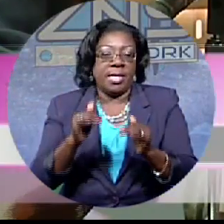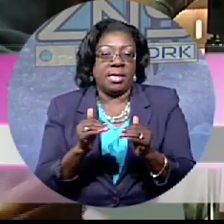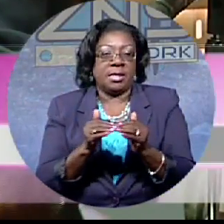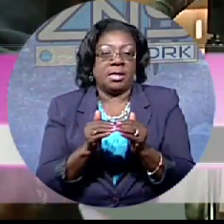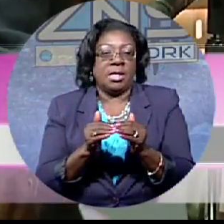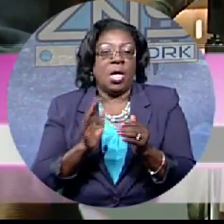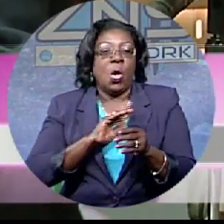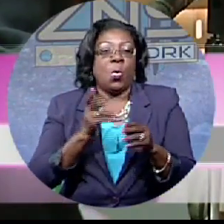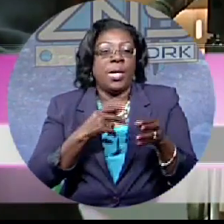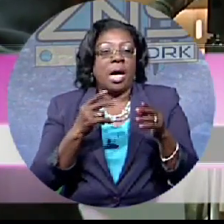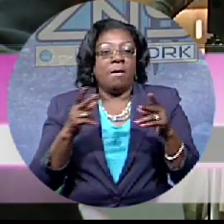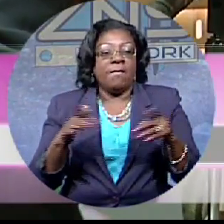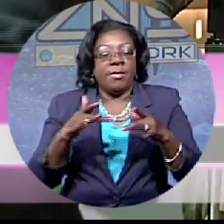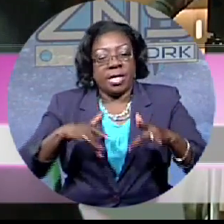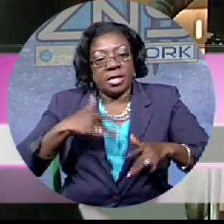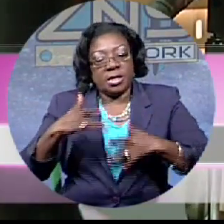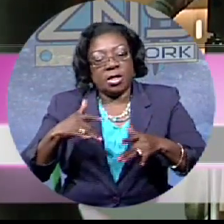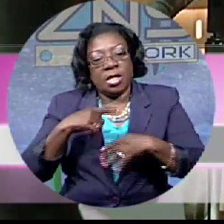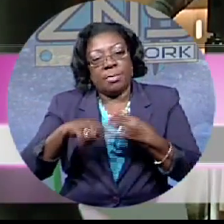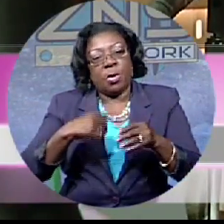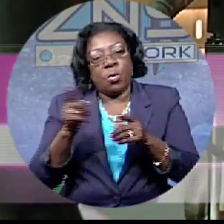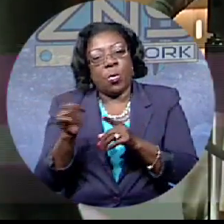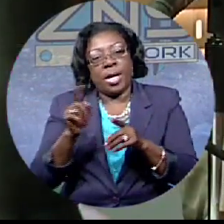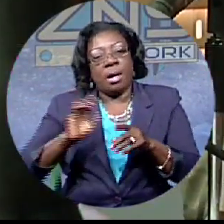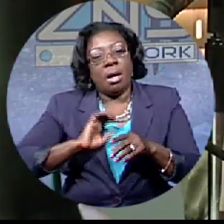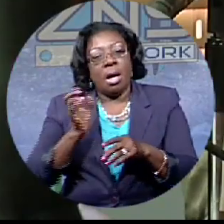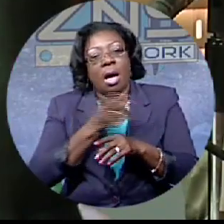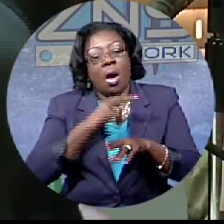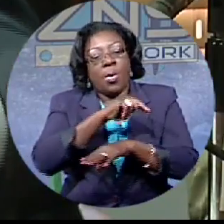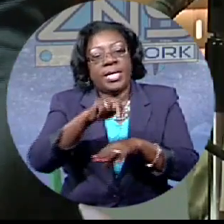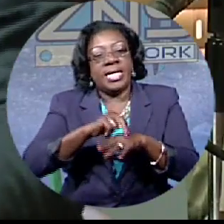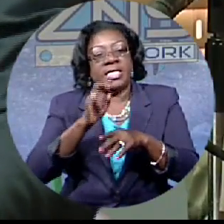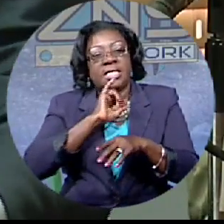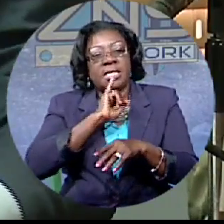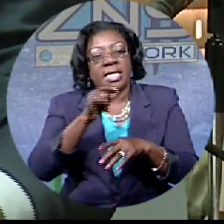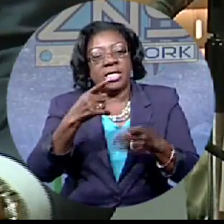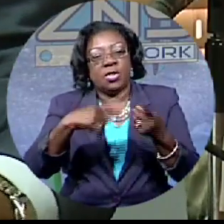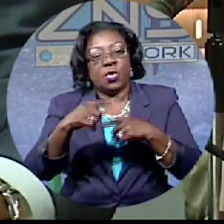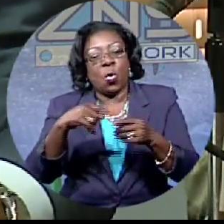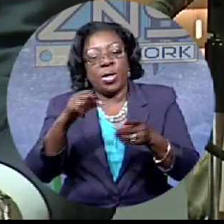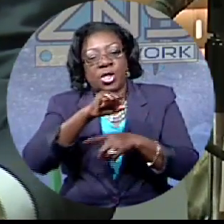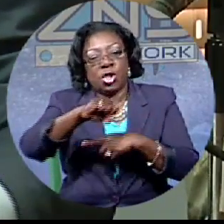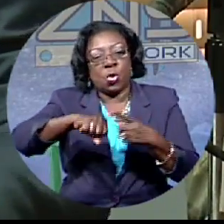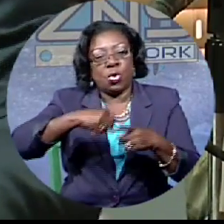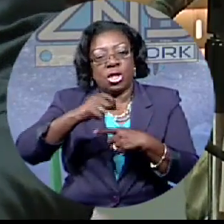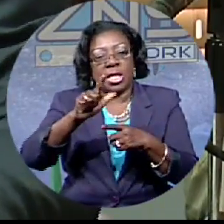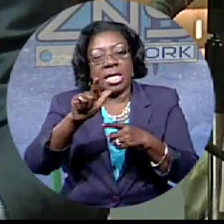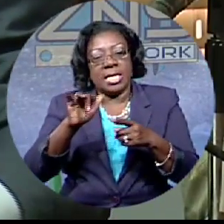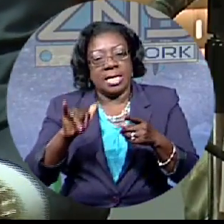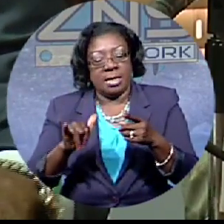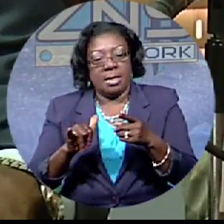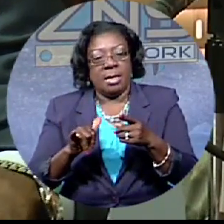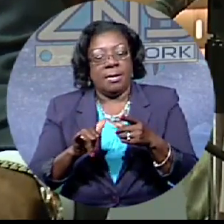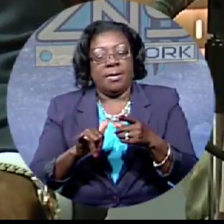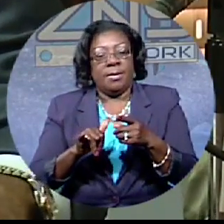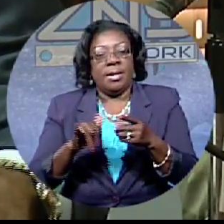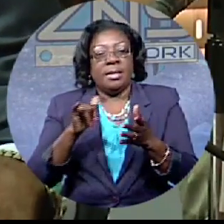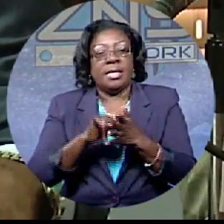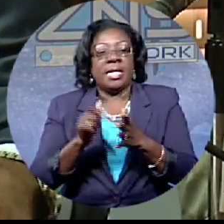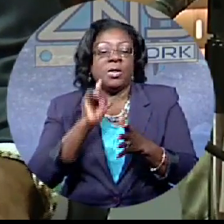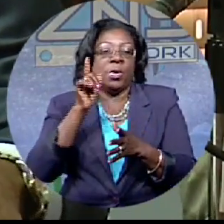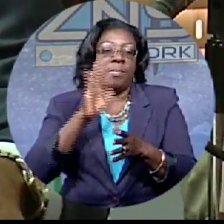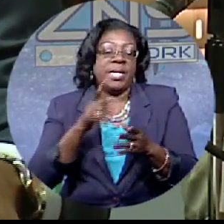concerned with the plight of our nation socially, especially as regards to crime. And so that's going to